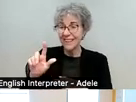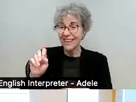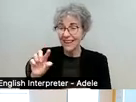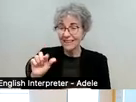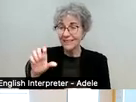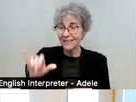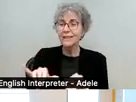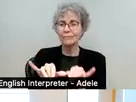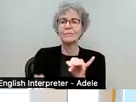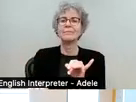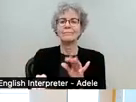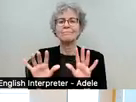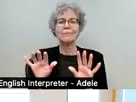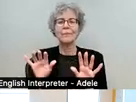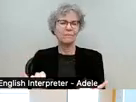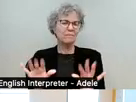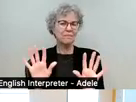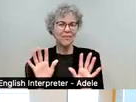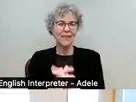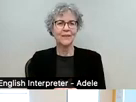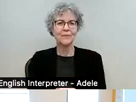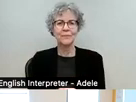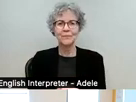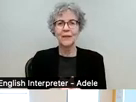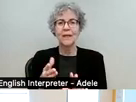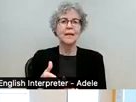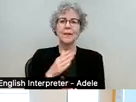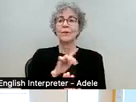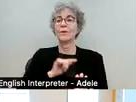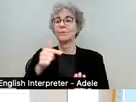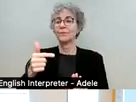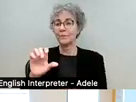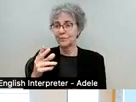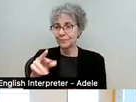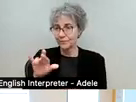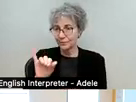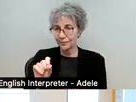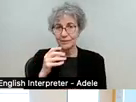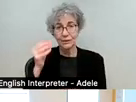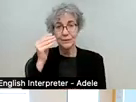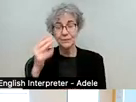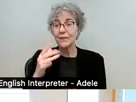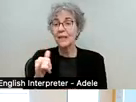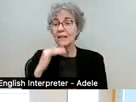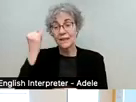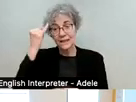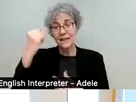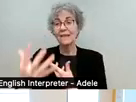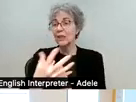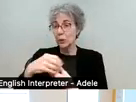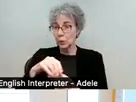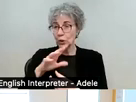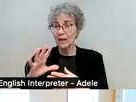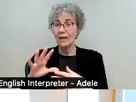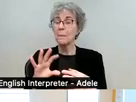remains. I'll finally, just before turning it back to Chris, I'll say this idea of inclusion and belonging. We've picked